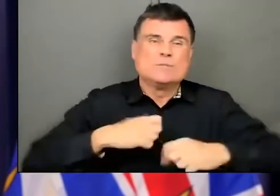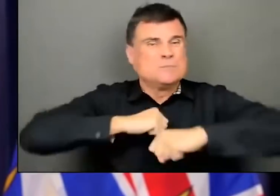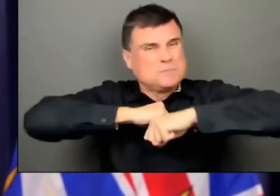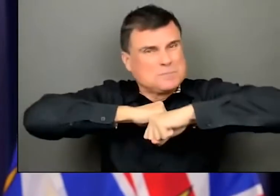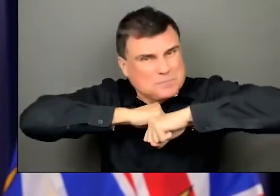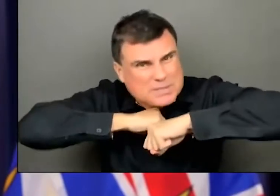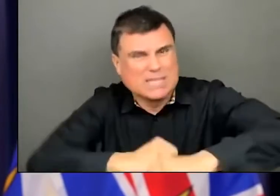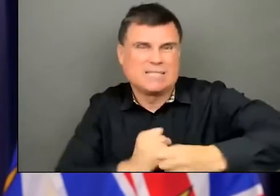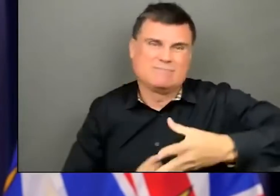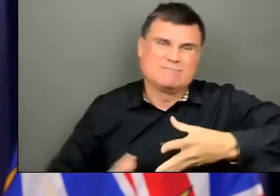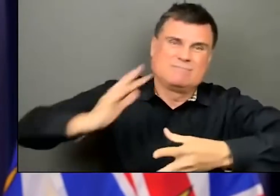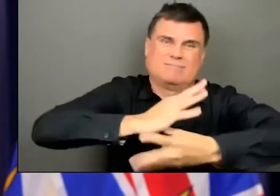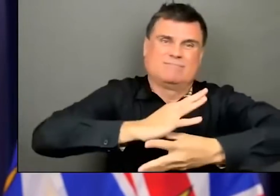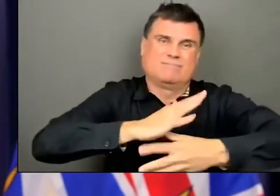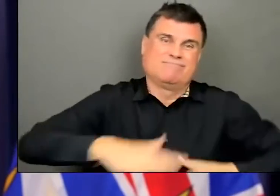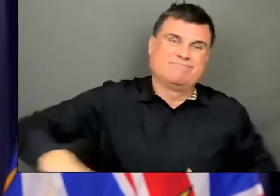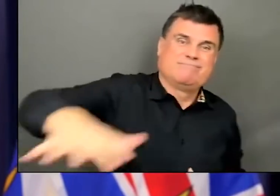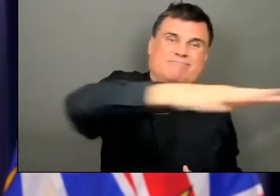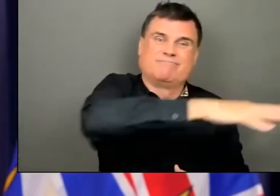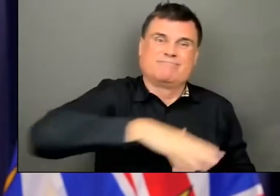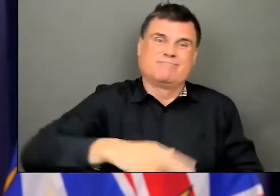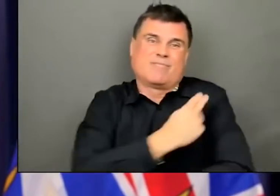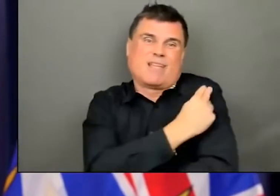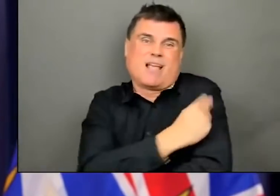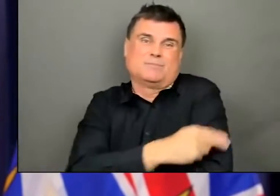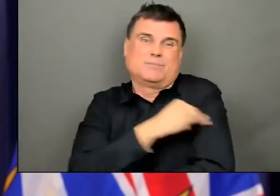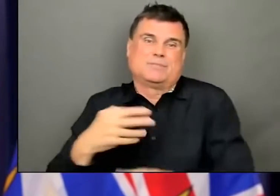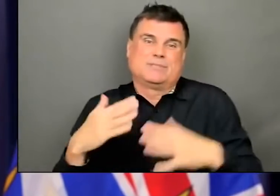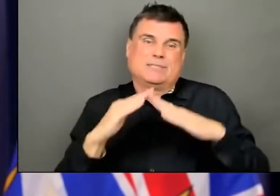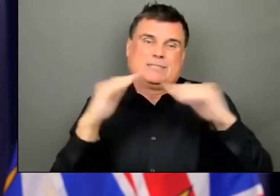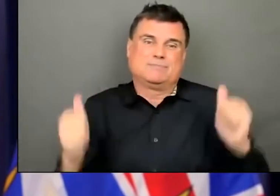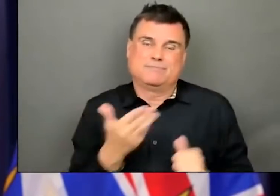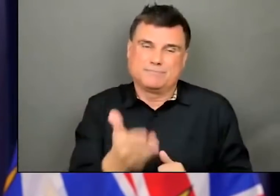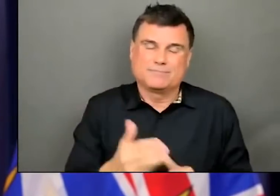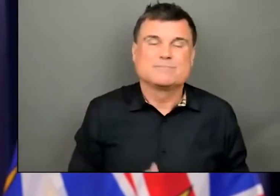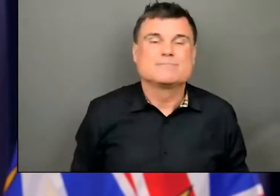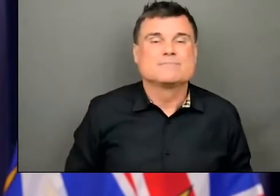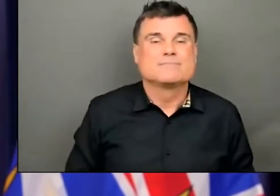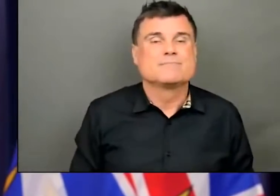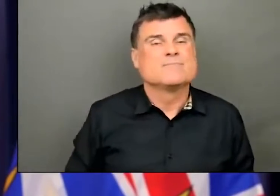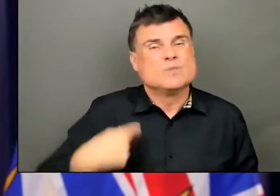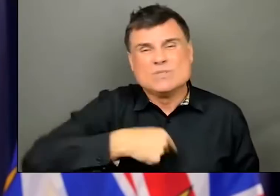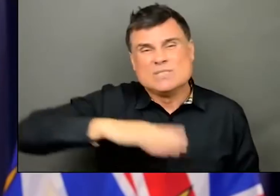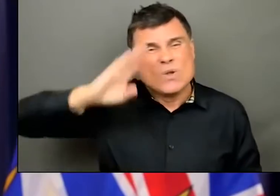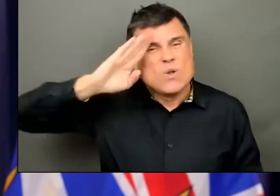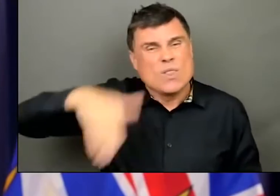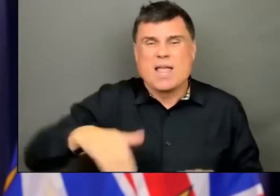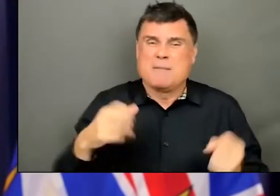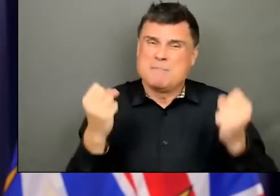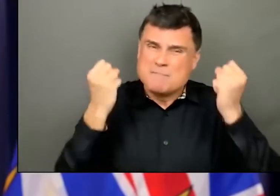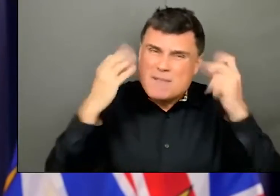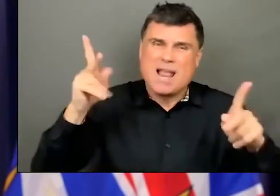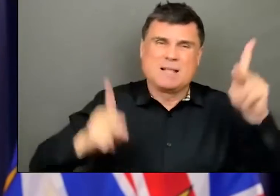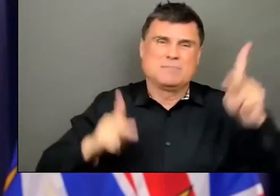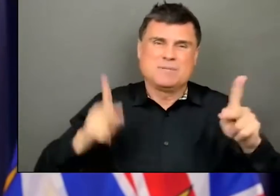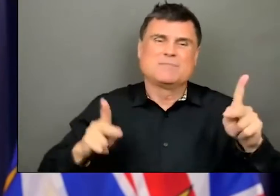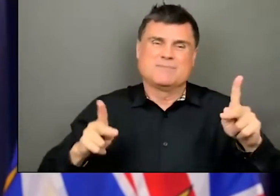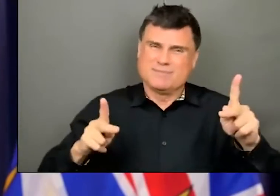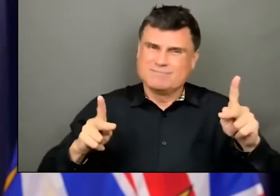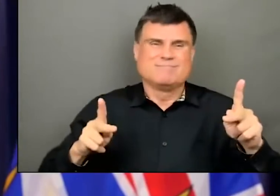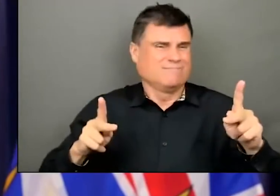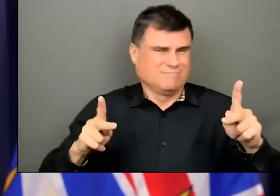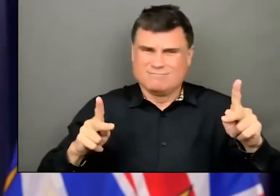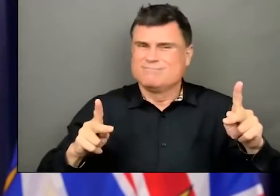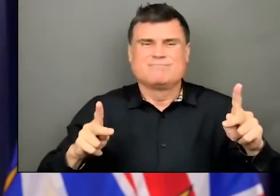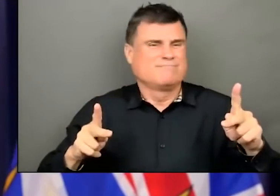one dose. Over 12, that number is 89.9% today. And I thank all public servants and all British